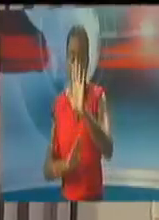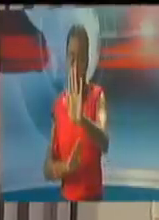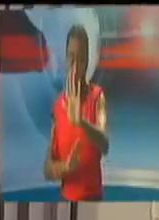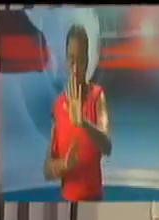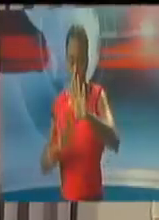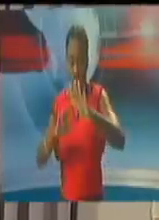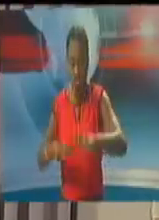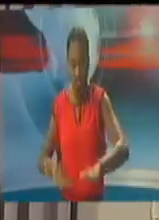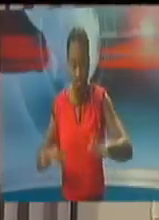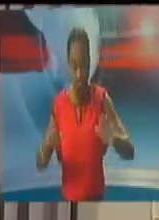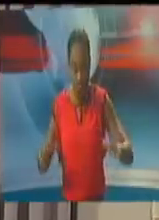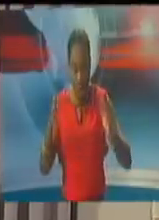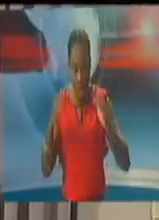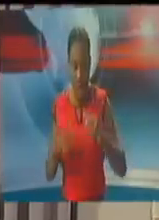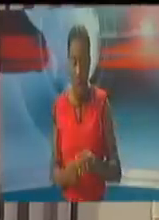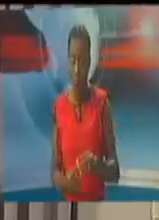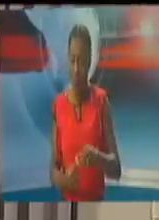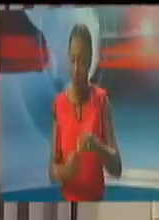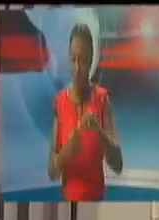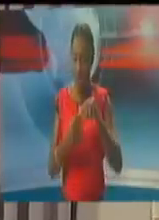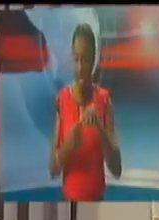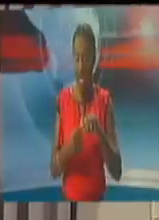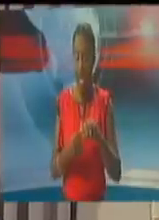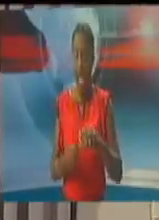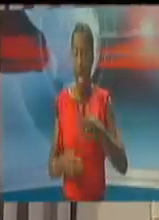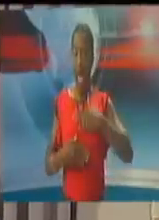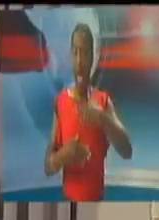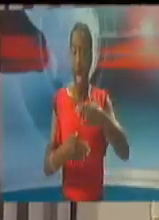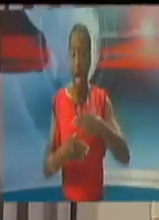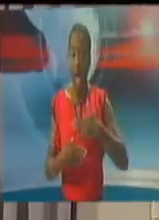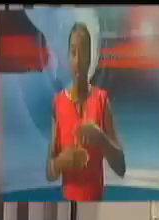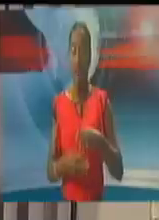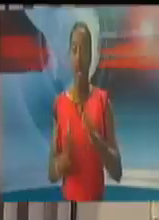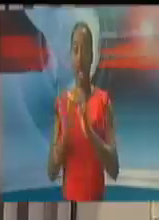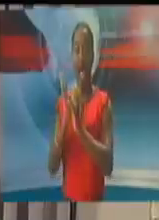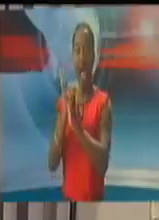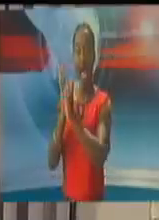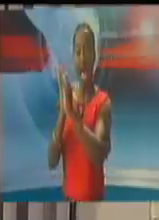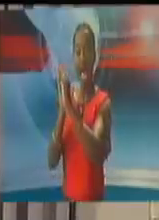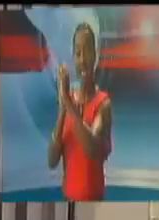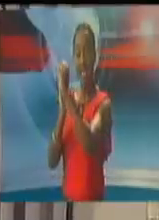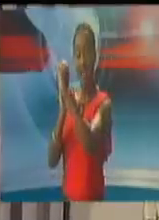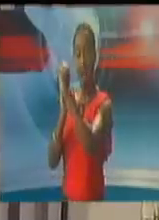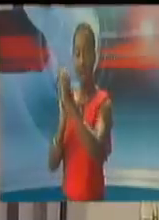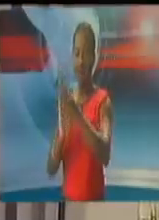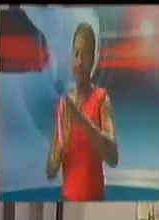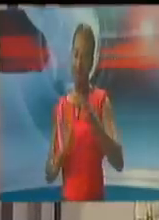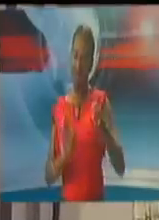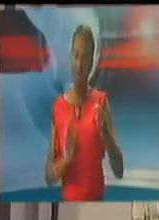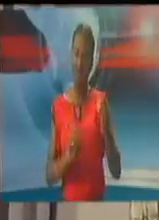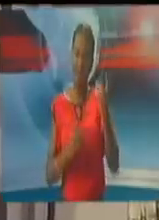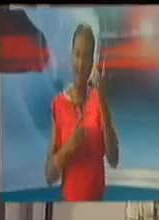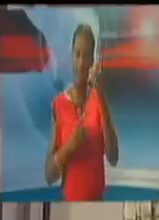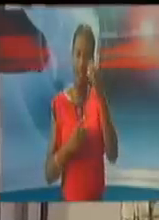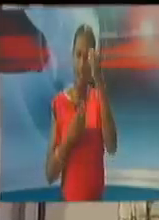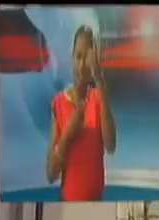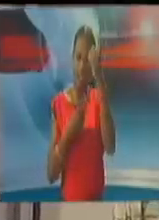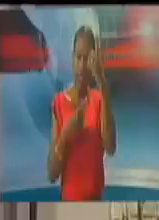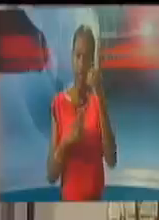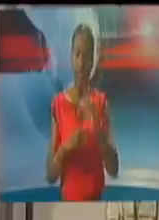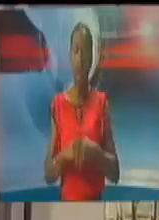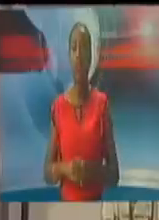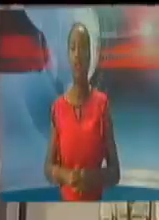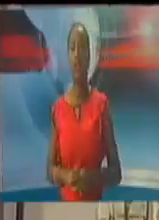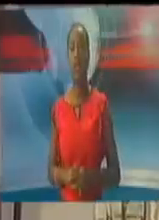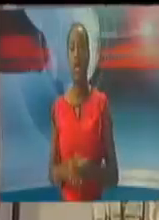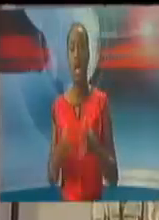who have special conditions like asthma, cancer, leukemia, and all of that. I'm going